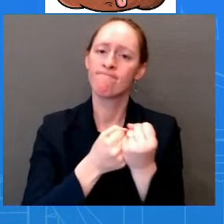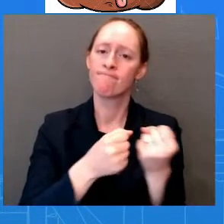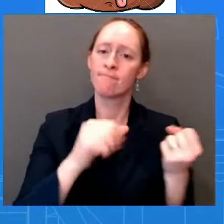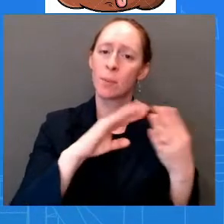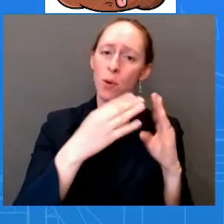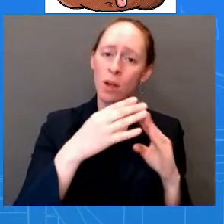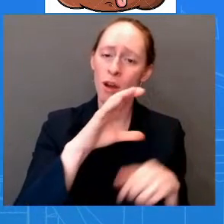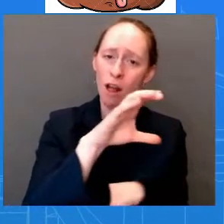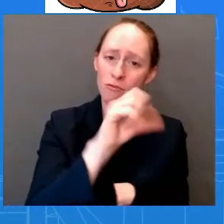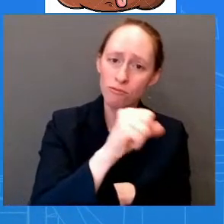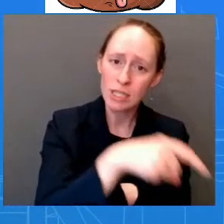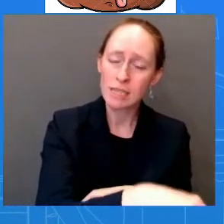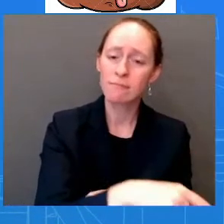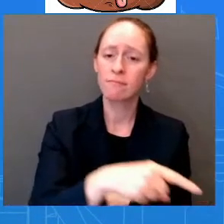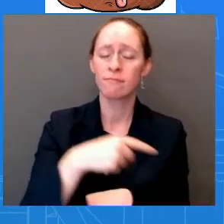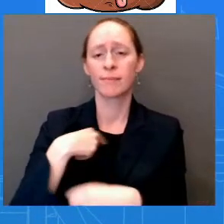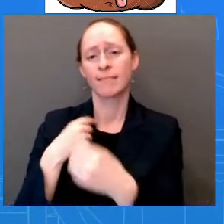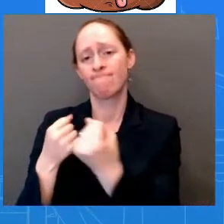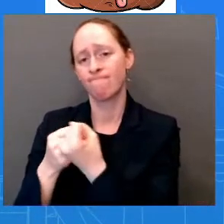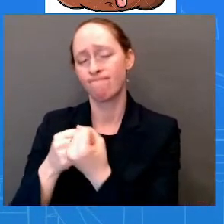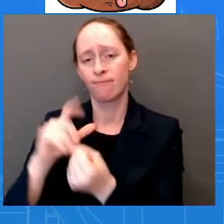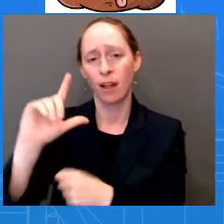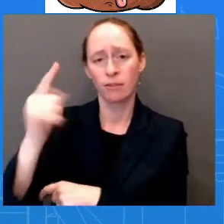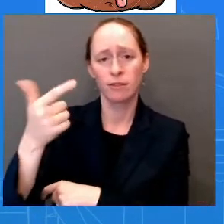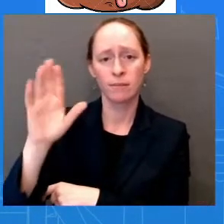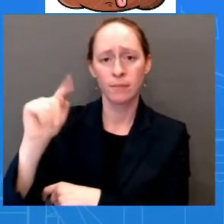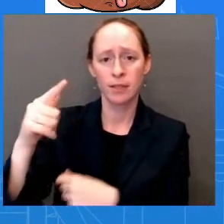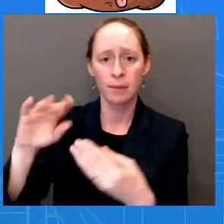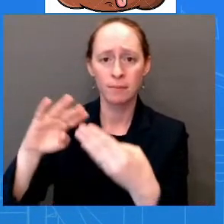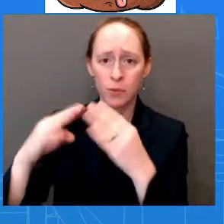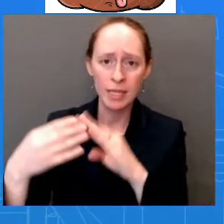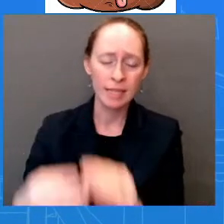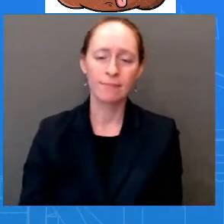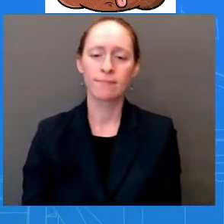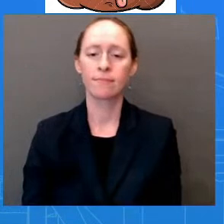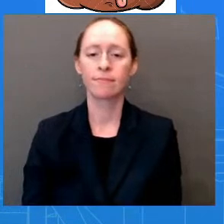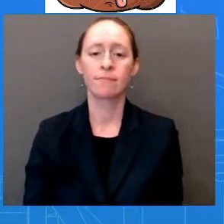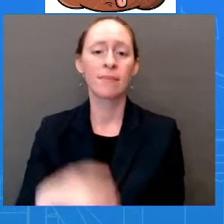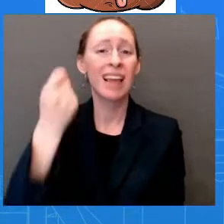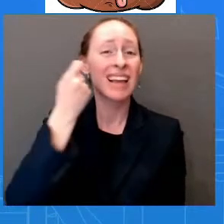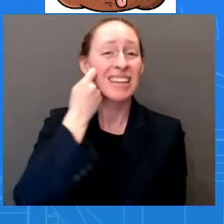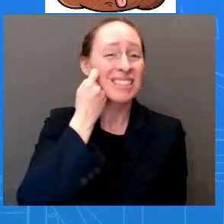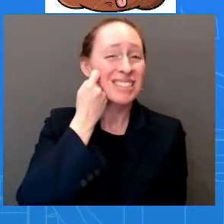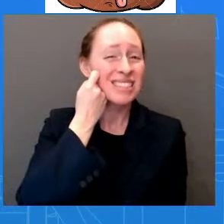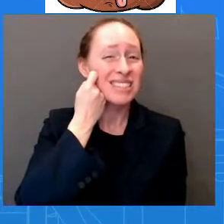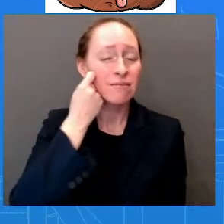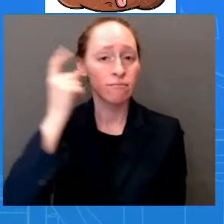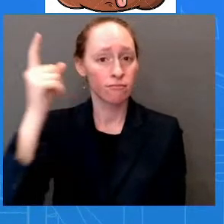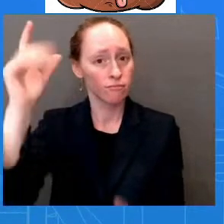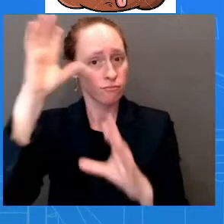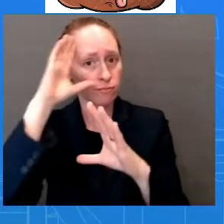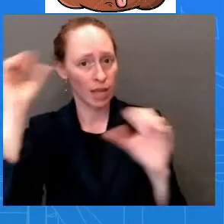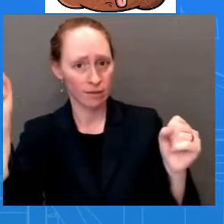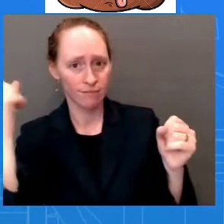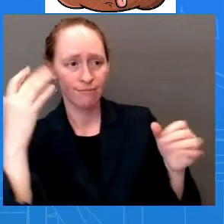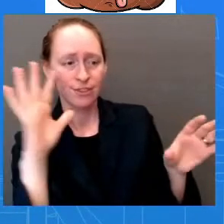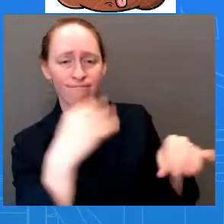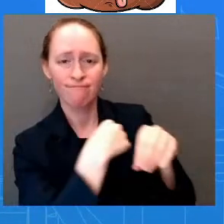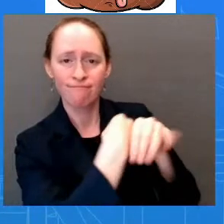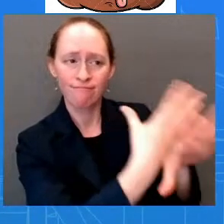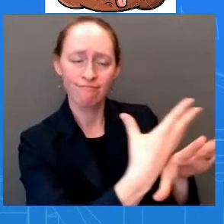Jennifer says her pronouns is ultra MAGA. I've seen another good one here. Jeff S says he's